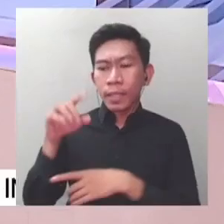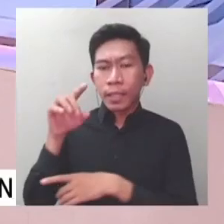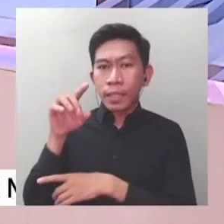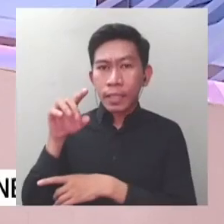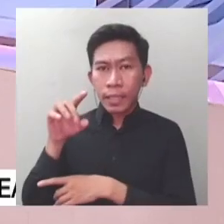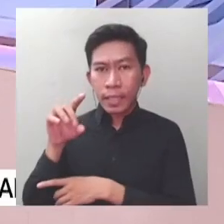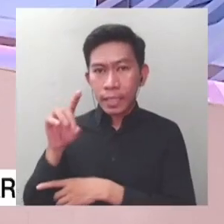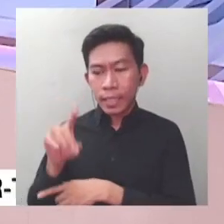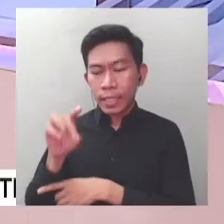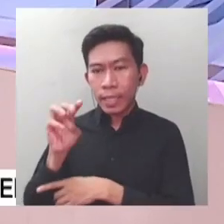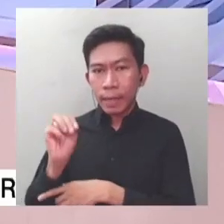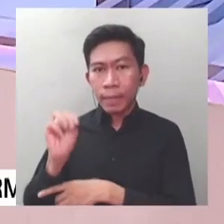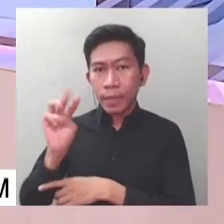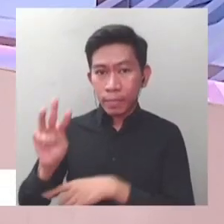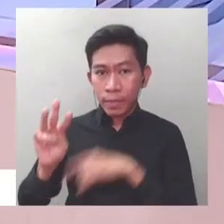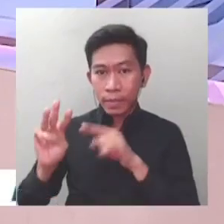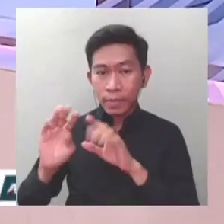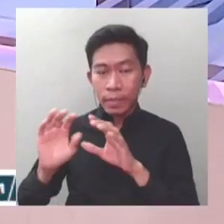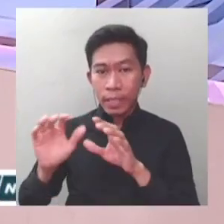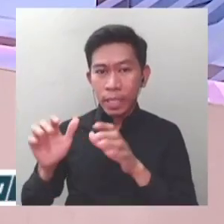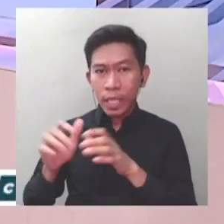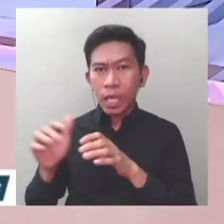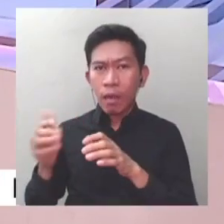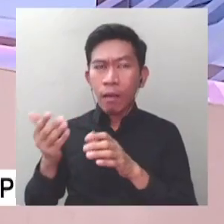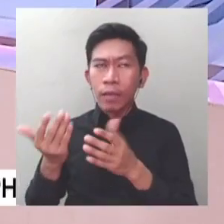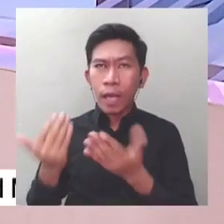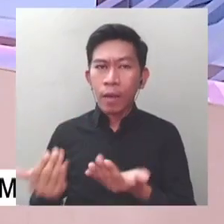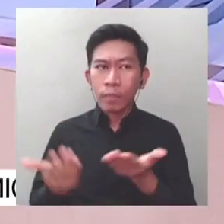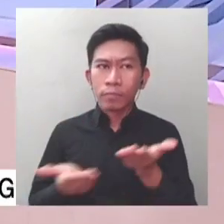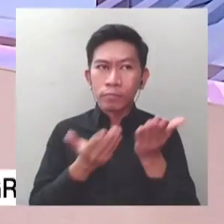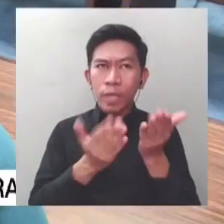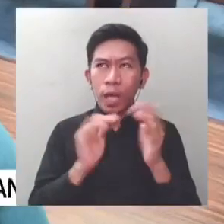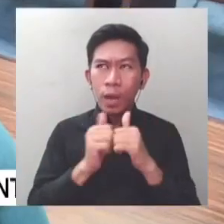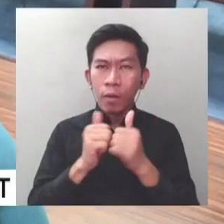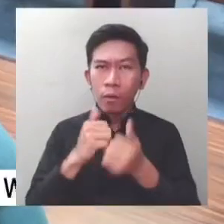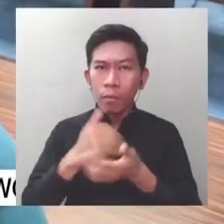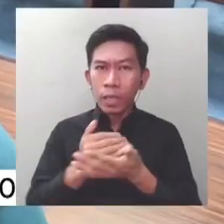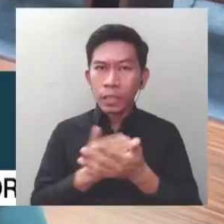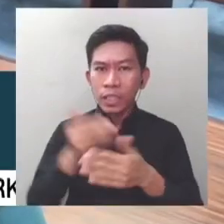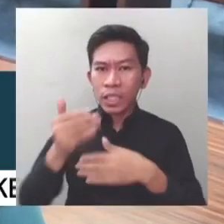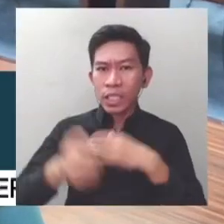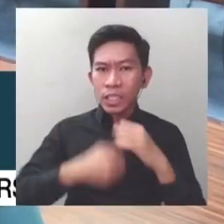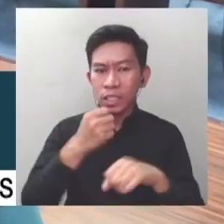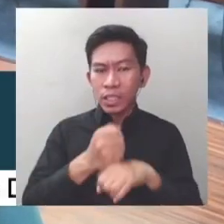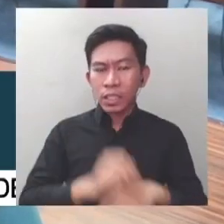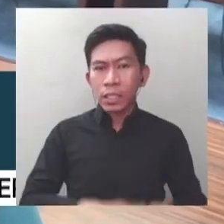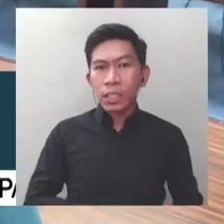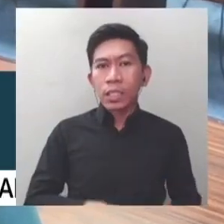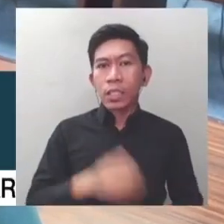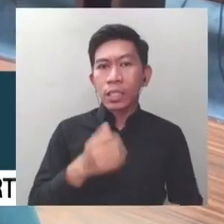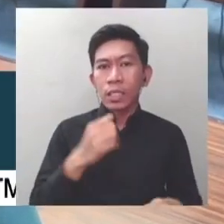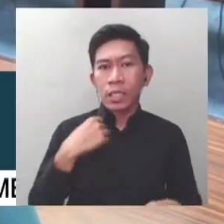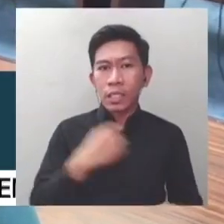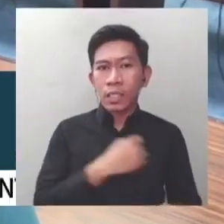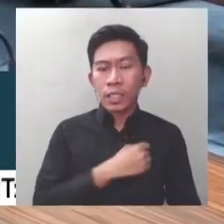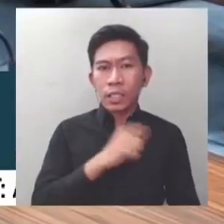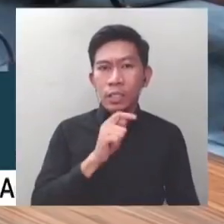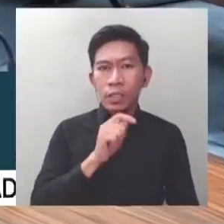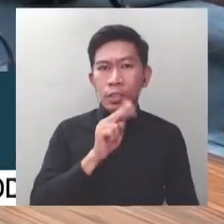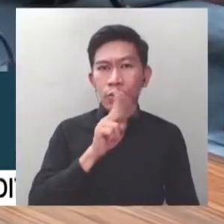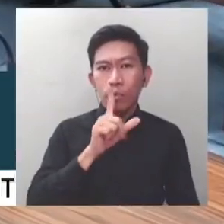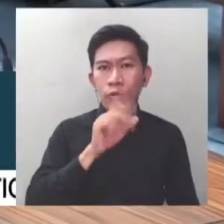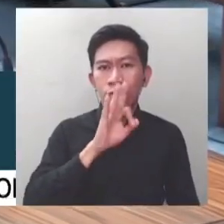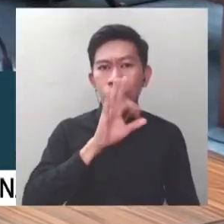Senate on how it plans to augment the agency's budget for next year. See, Senator Rafi Tulfo wants to allocate confidential funds for